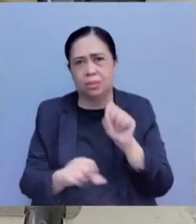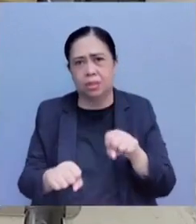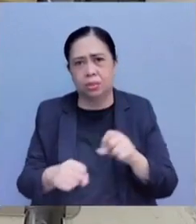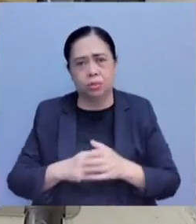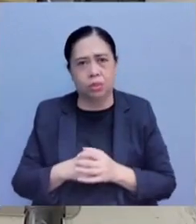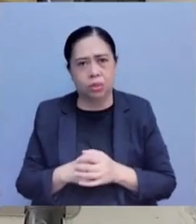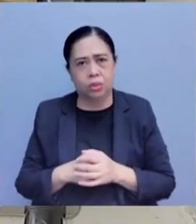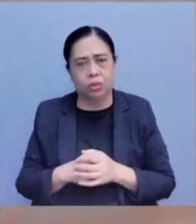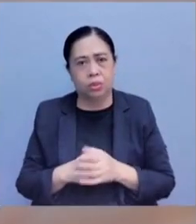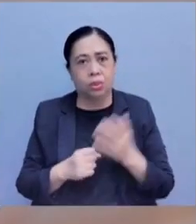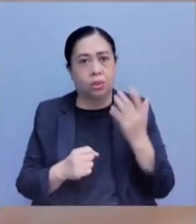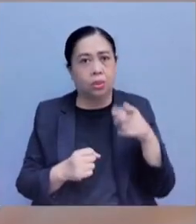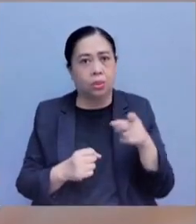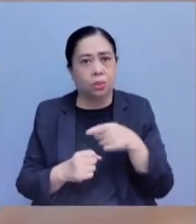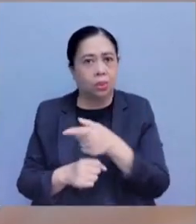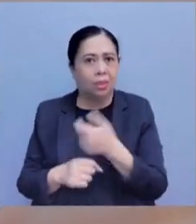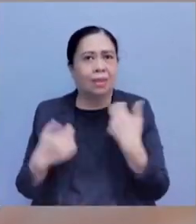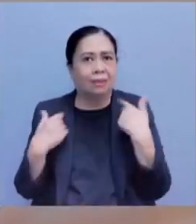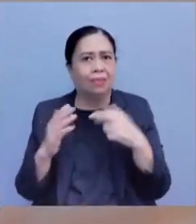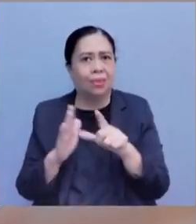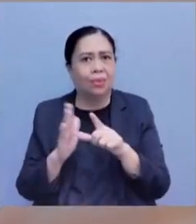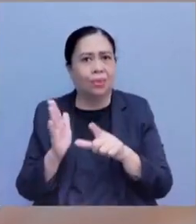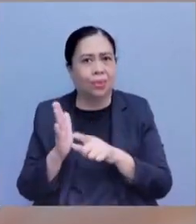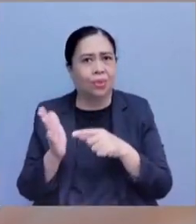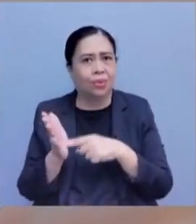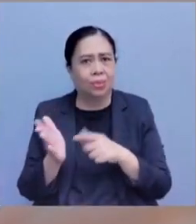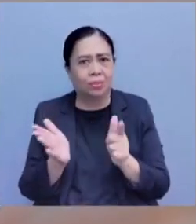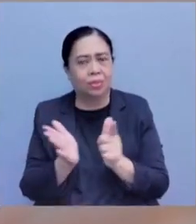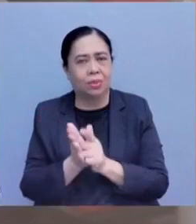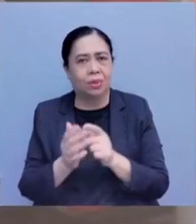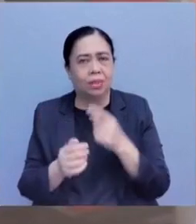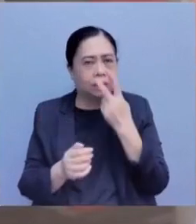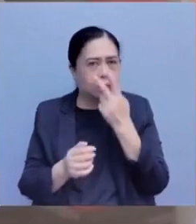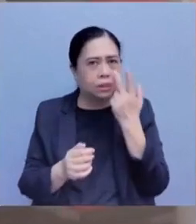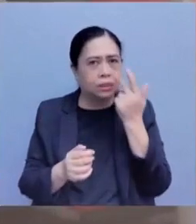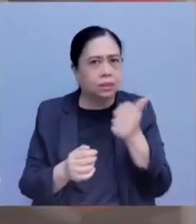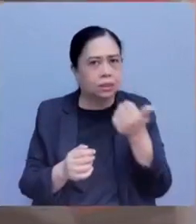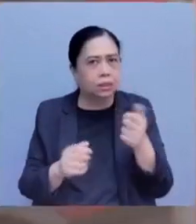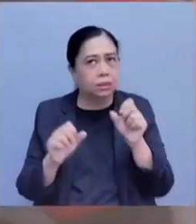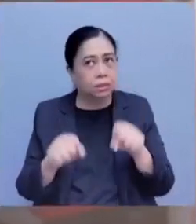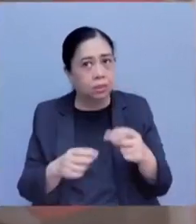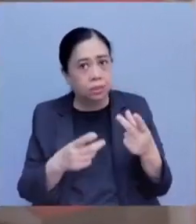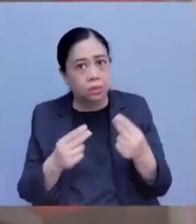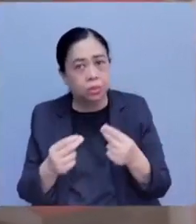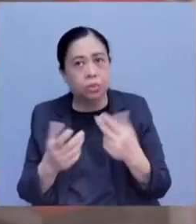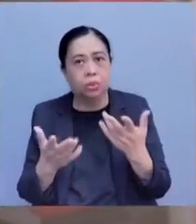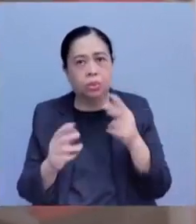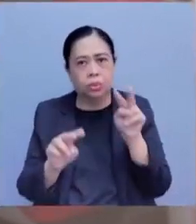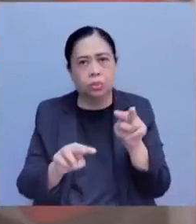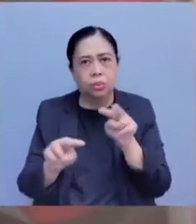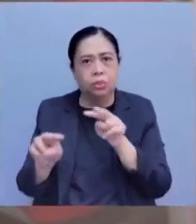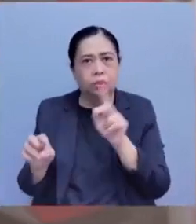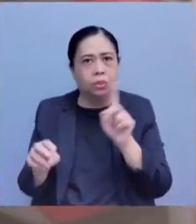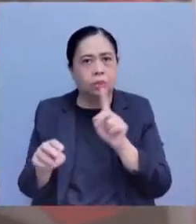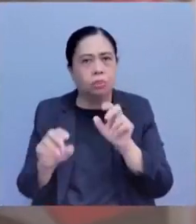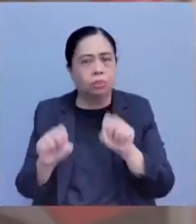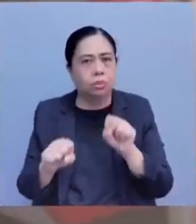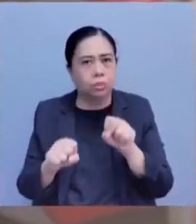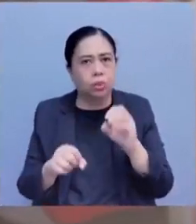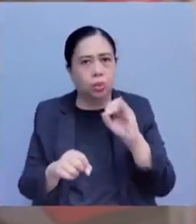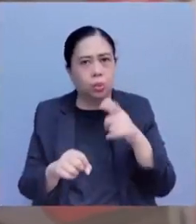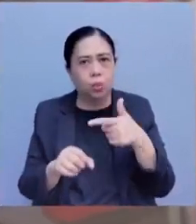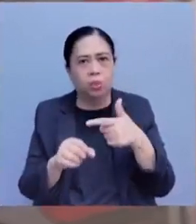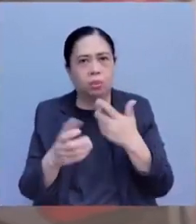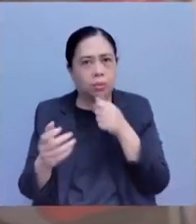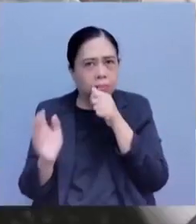to the oil deregulation law, but he says a review of the measure can be done as they look into a possible oil cartel